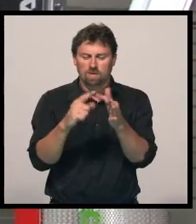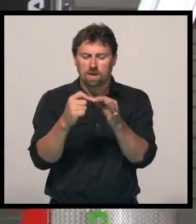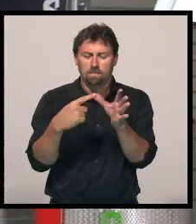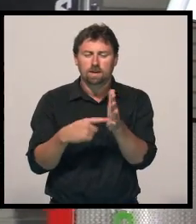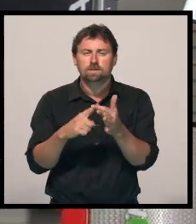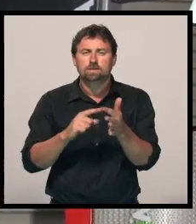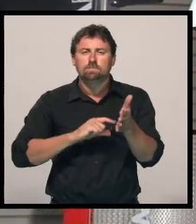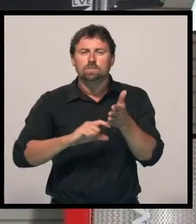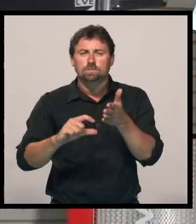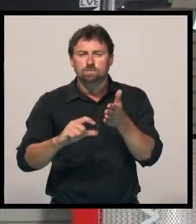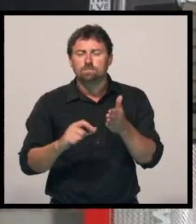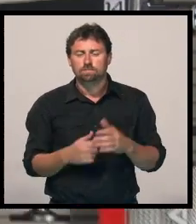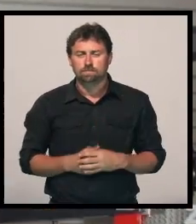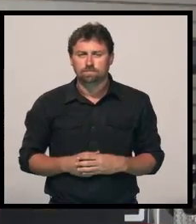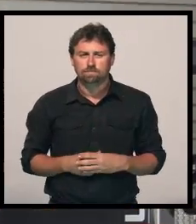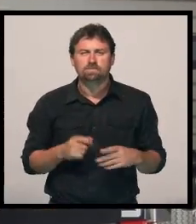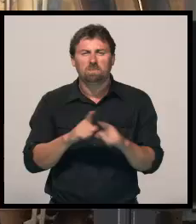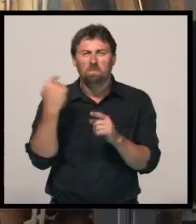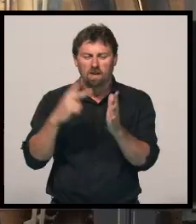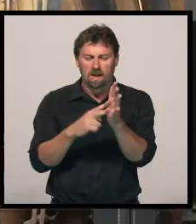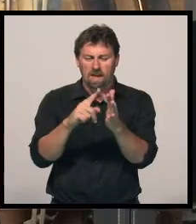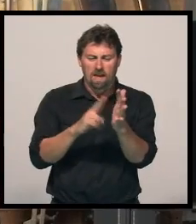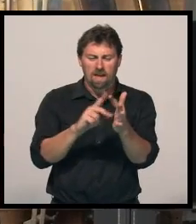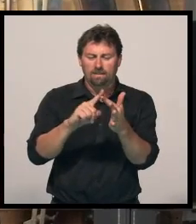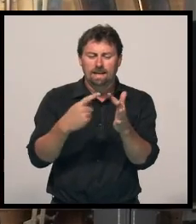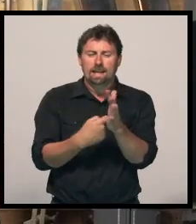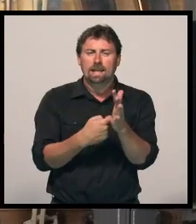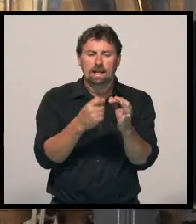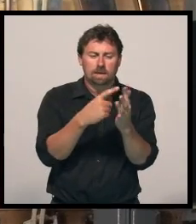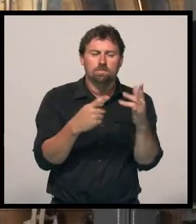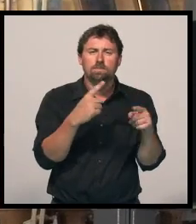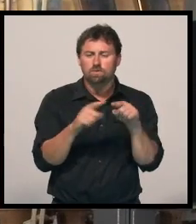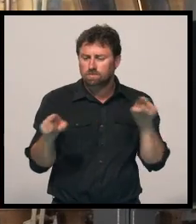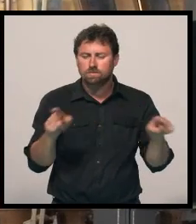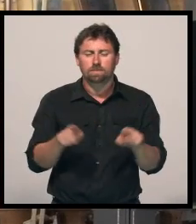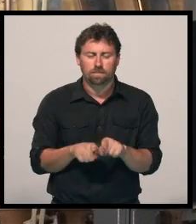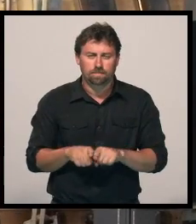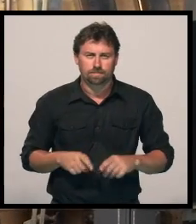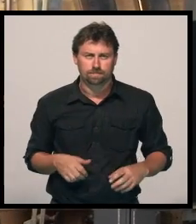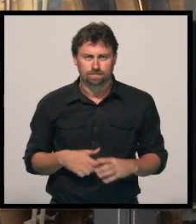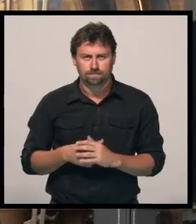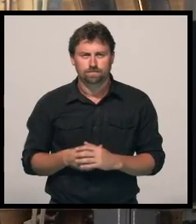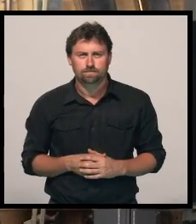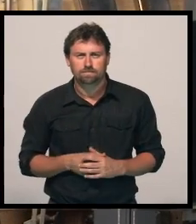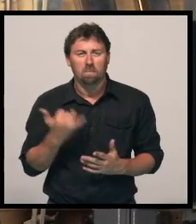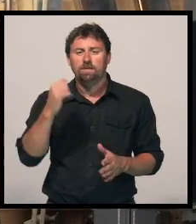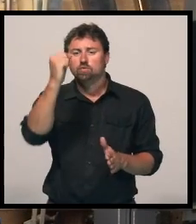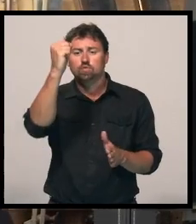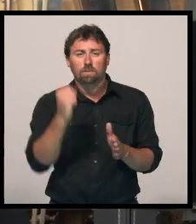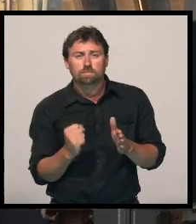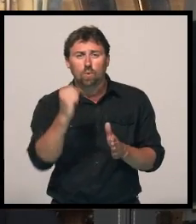base we veneered the same way as we did the veneer box. Now we have to cut it on the mitre. Now you might have a drop saw, you might